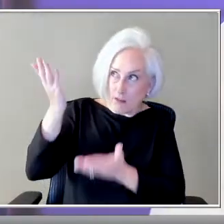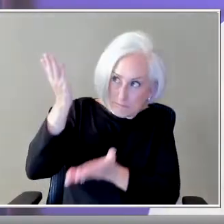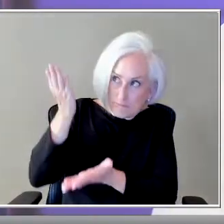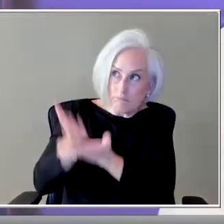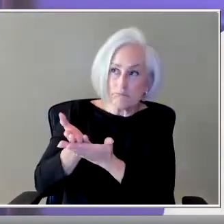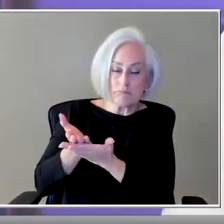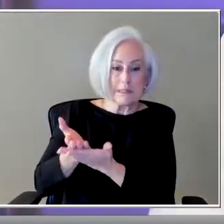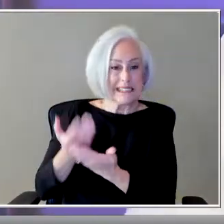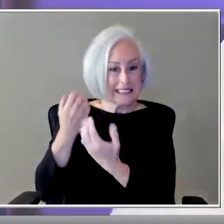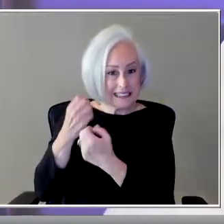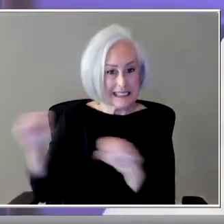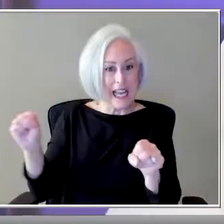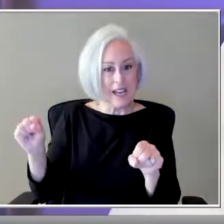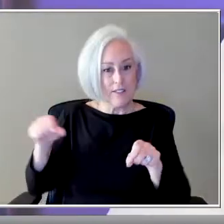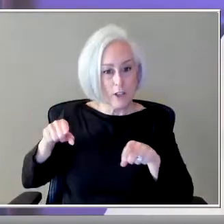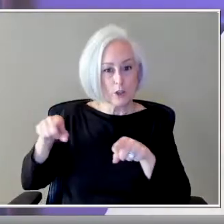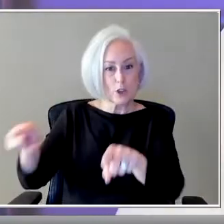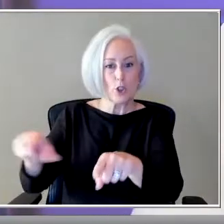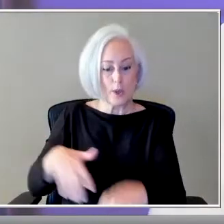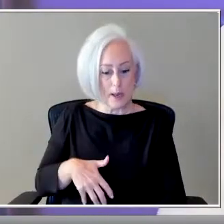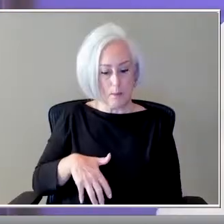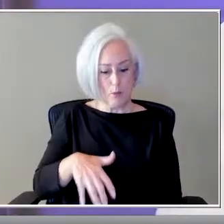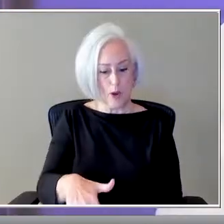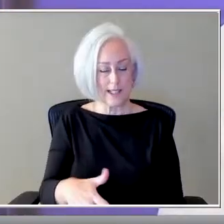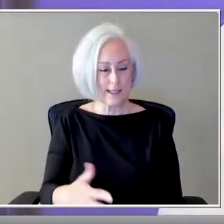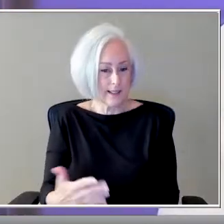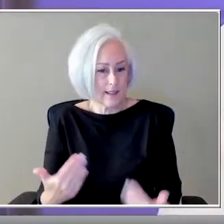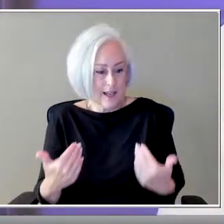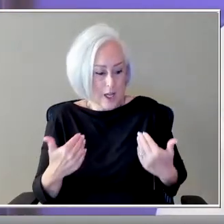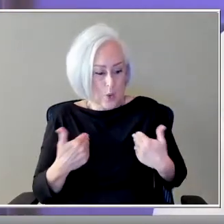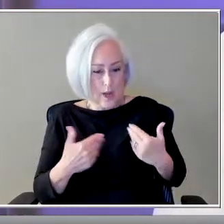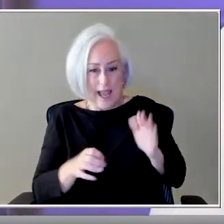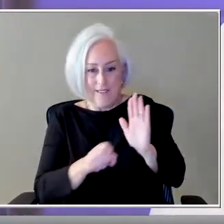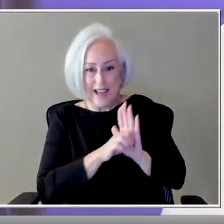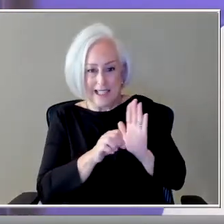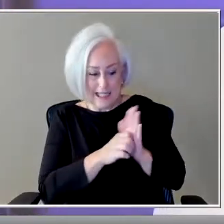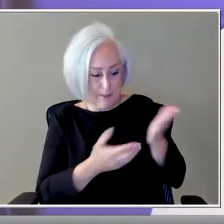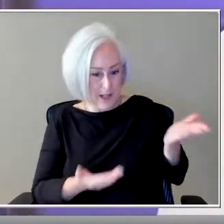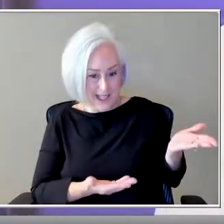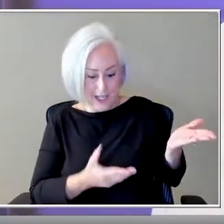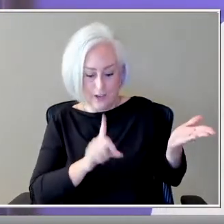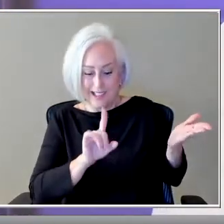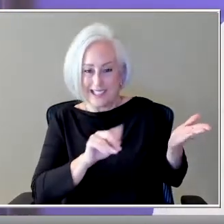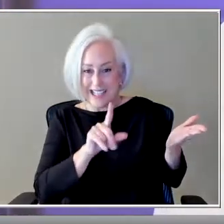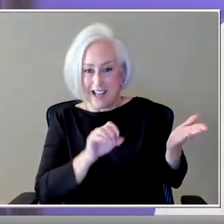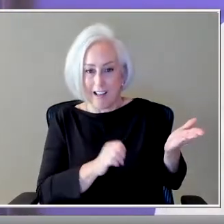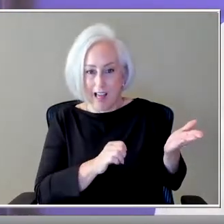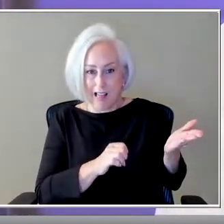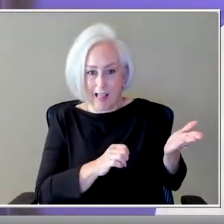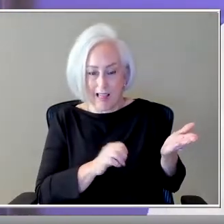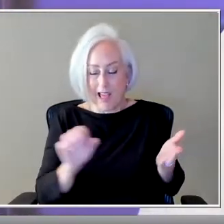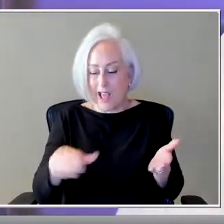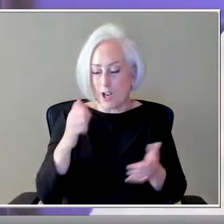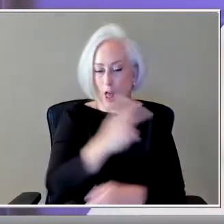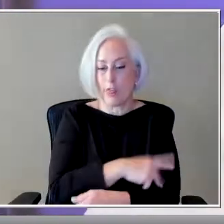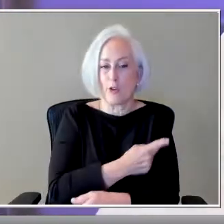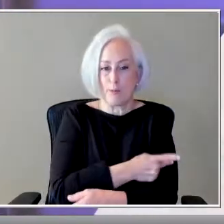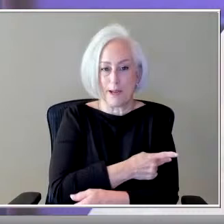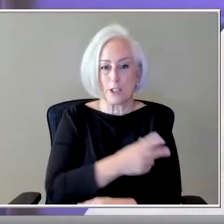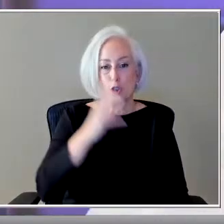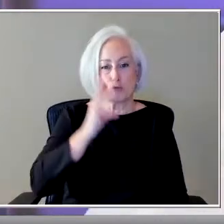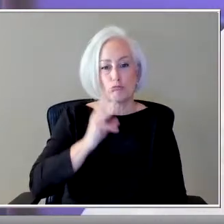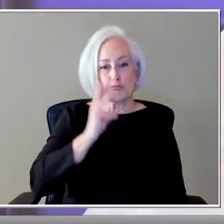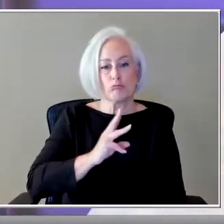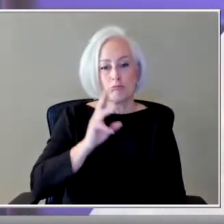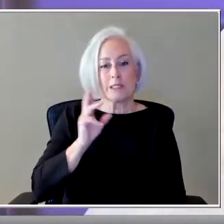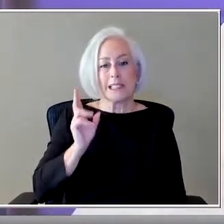pregnant patients. We have our own examples with Danielle and with some other patients that have had a history of